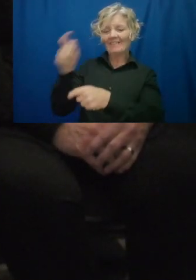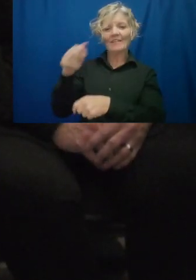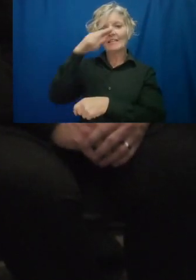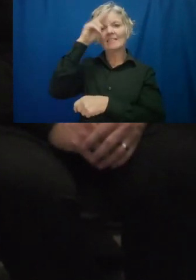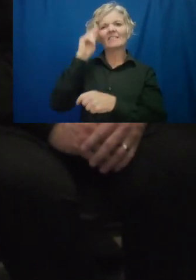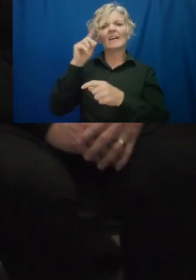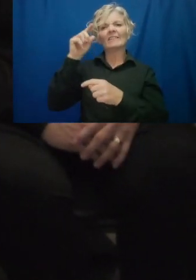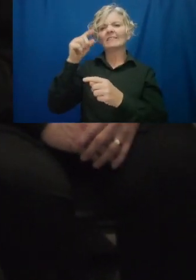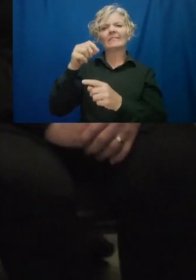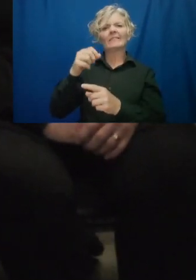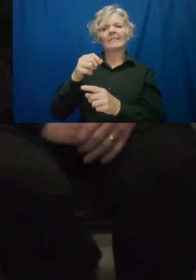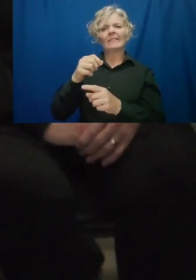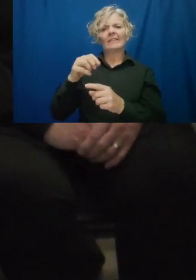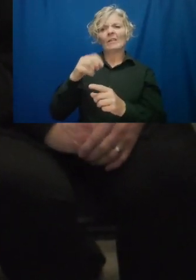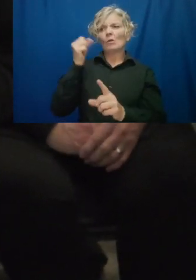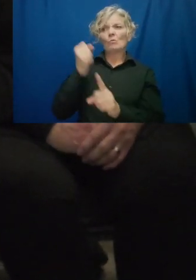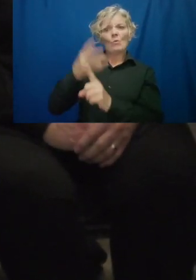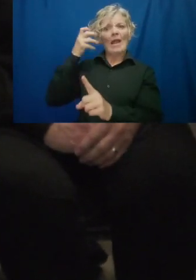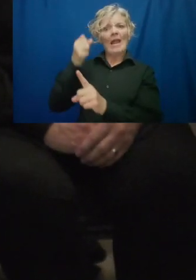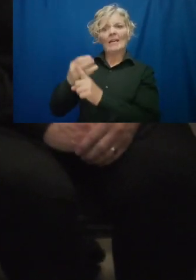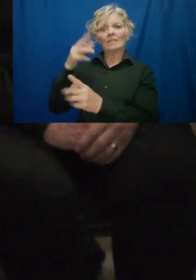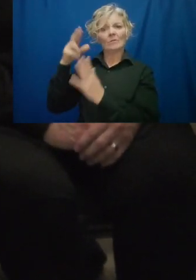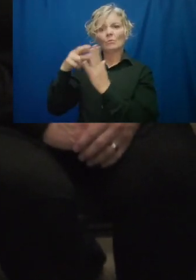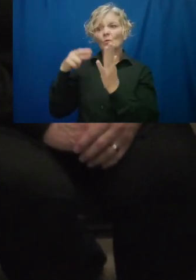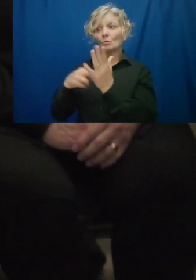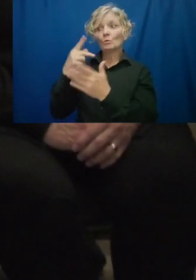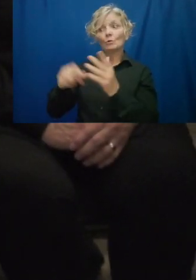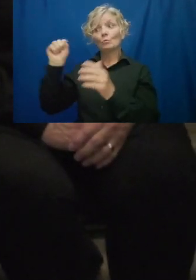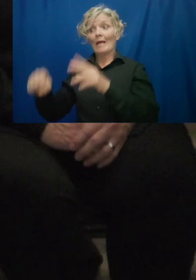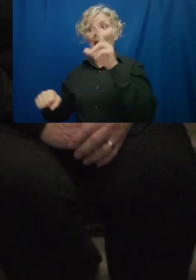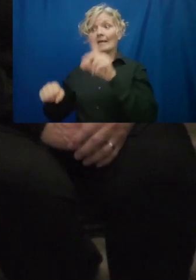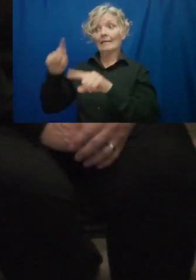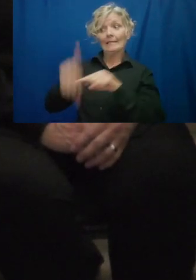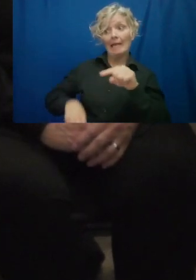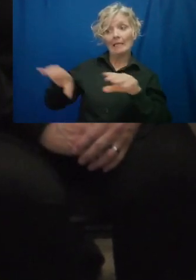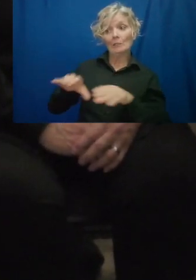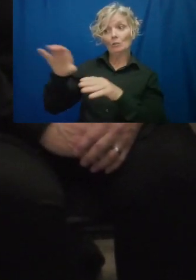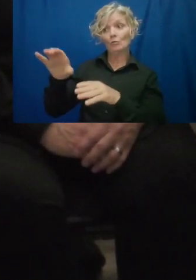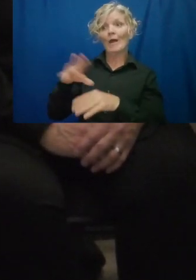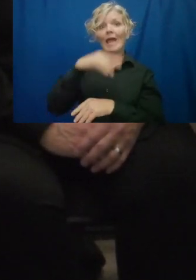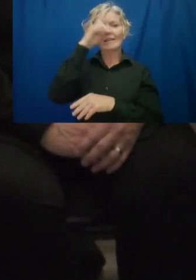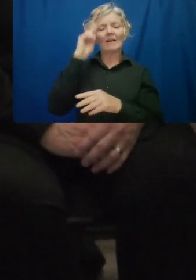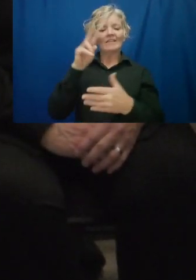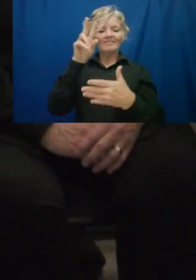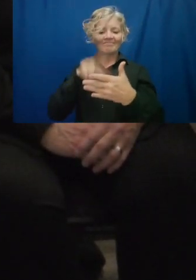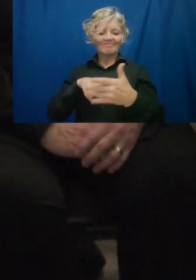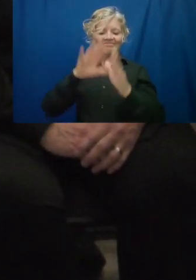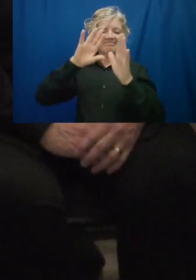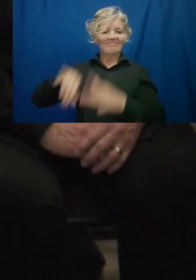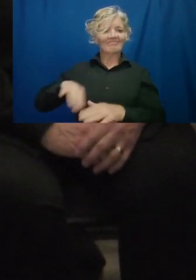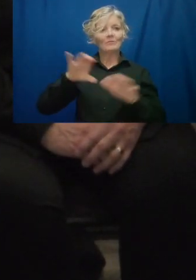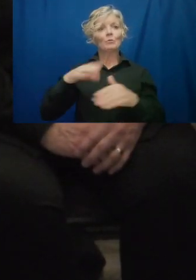on what they were and weren't allowed to do, and nuns doing whatever they jolly well pleased anyway.